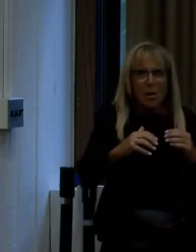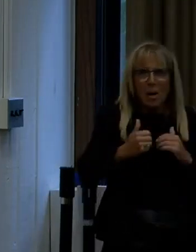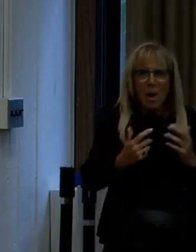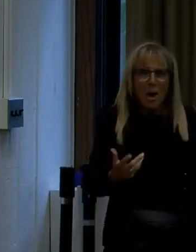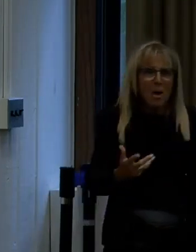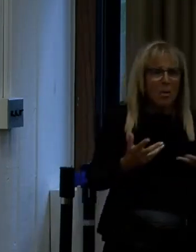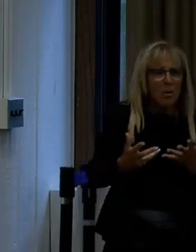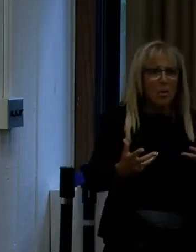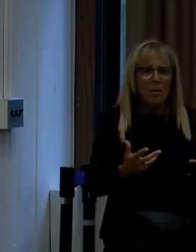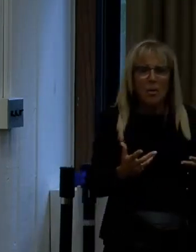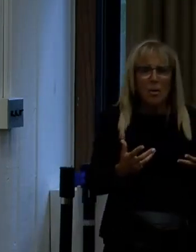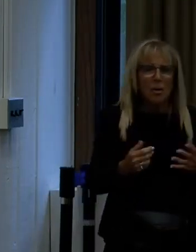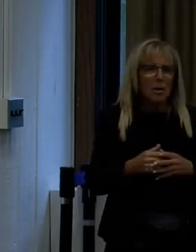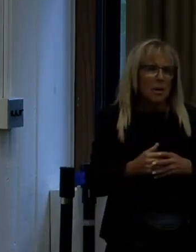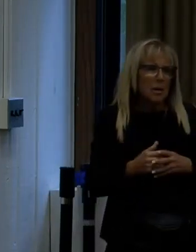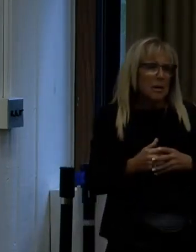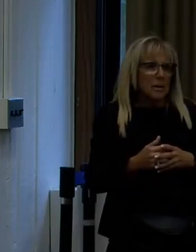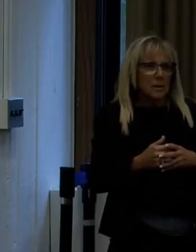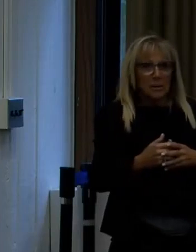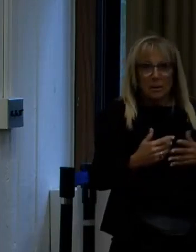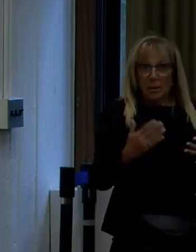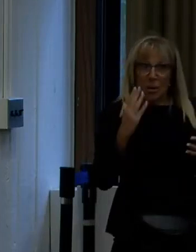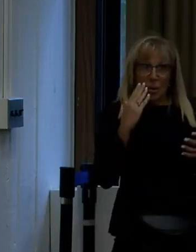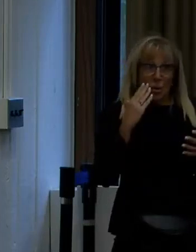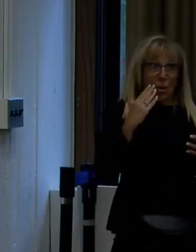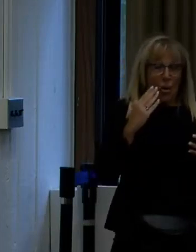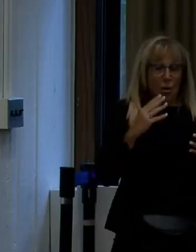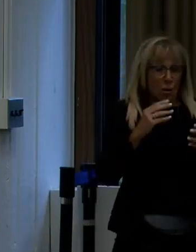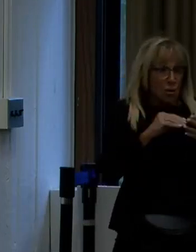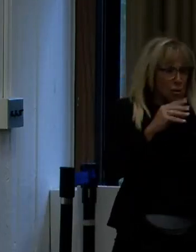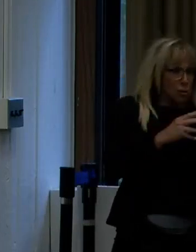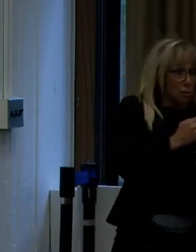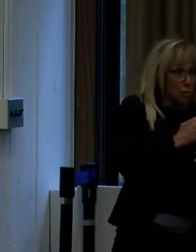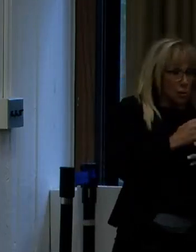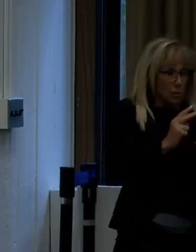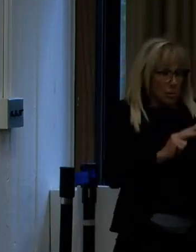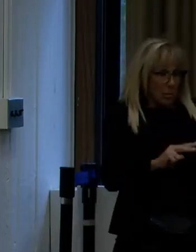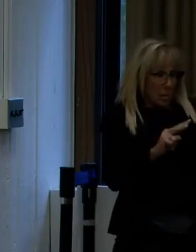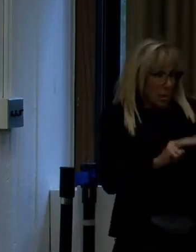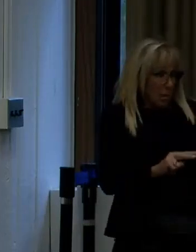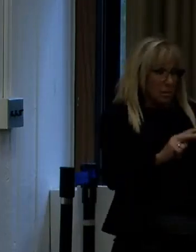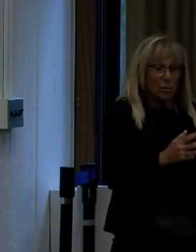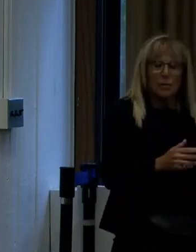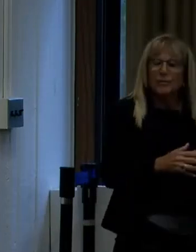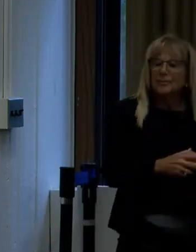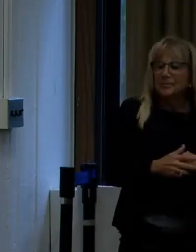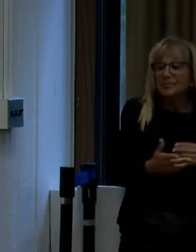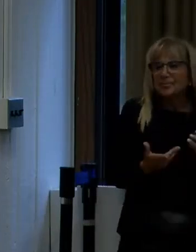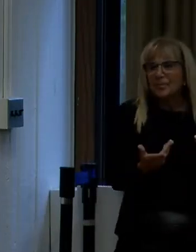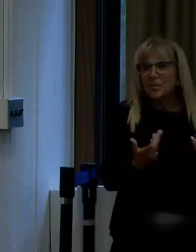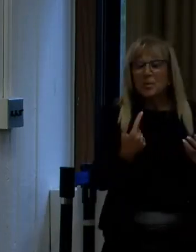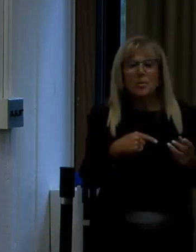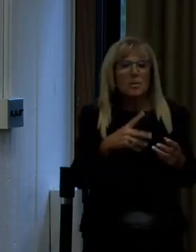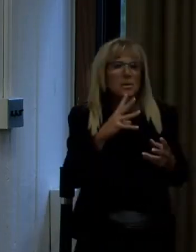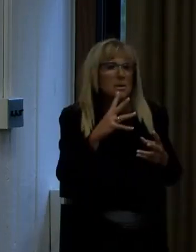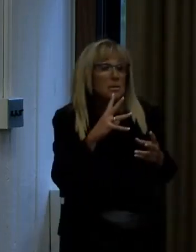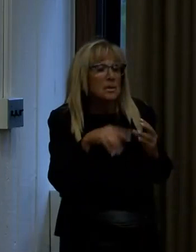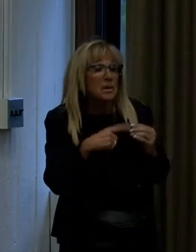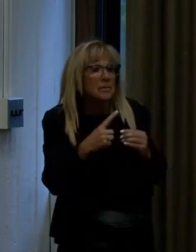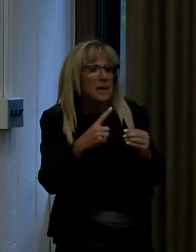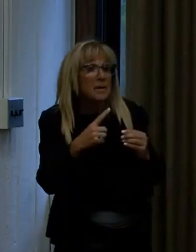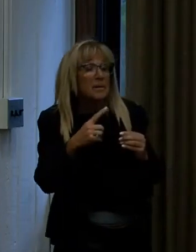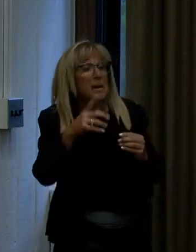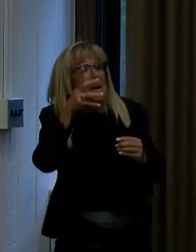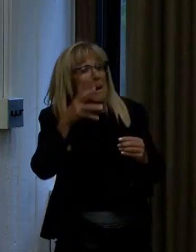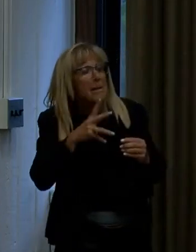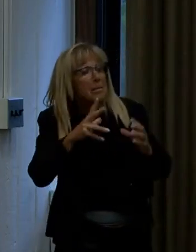can, you know, be aware of student use and monitor it. And we talked about having a parent